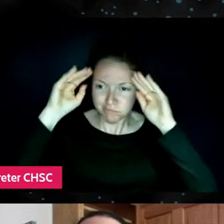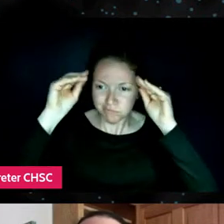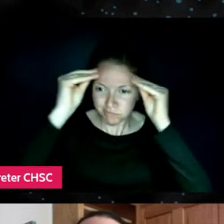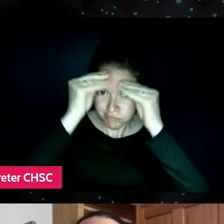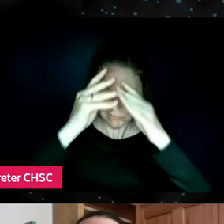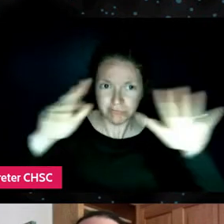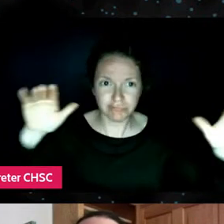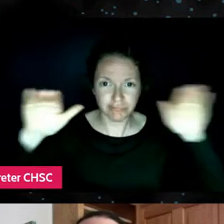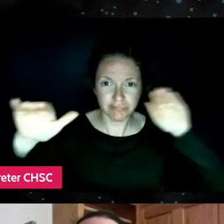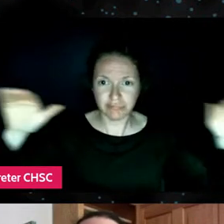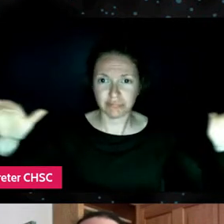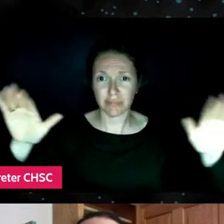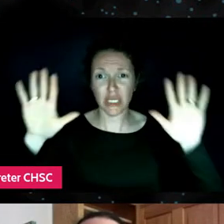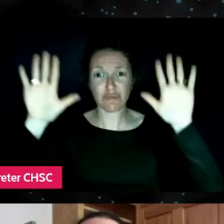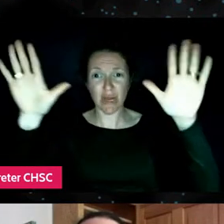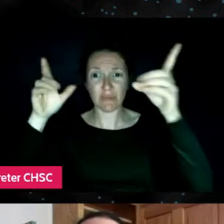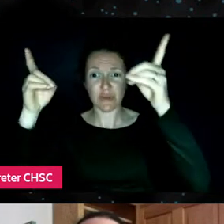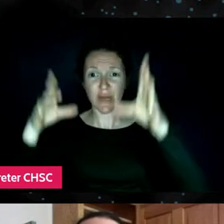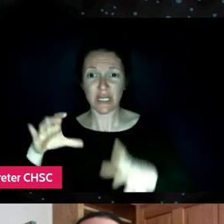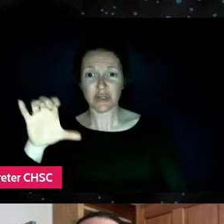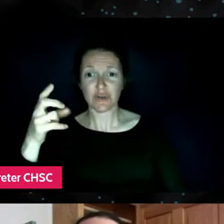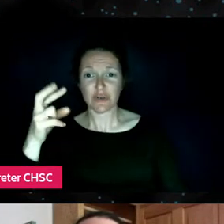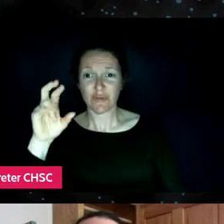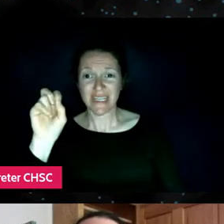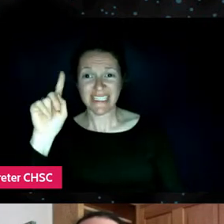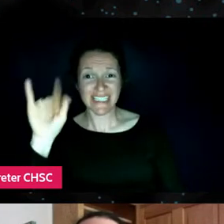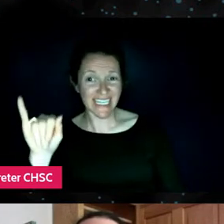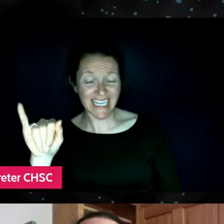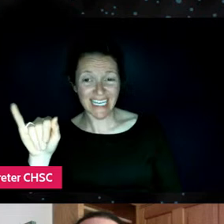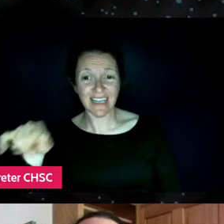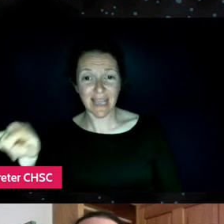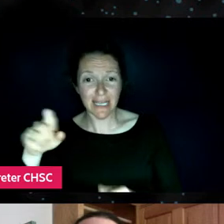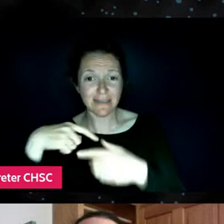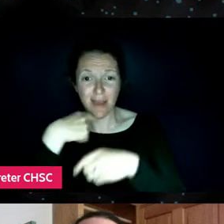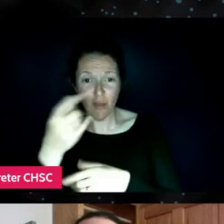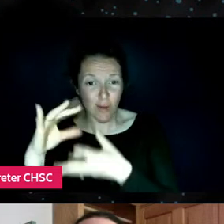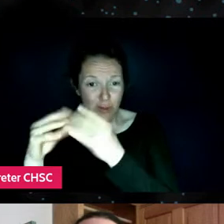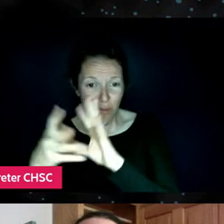incredible director, Christi. So I'll turn it over to Jacob or Alex.